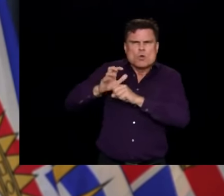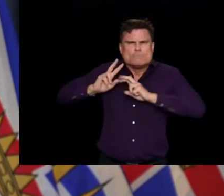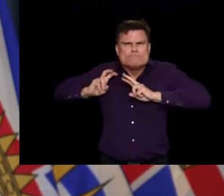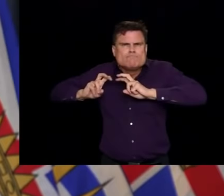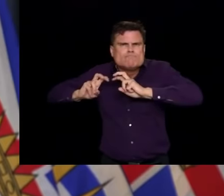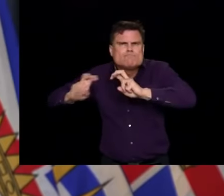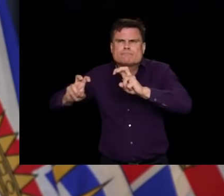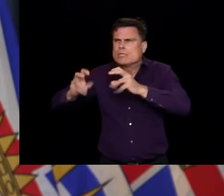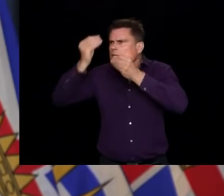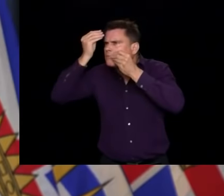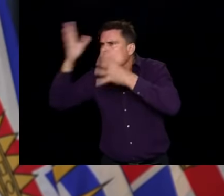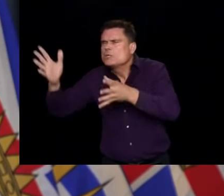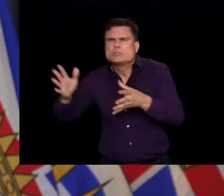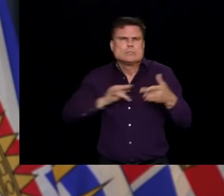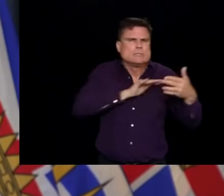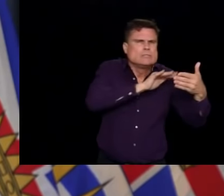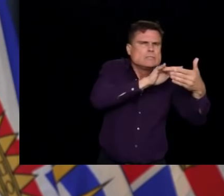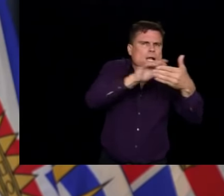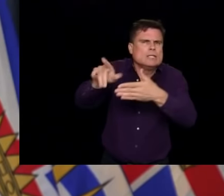presented,